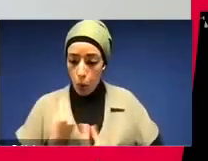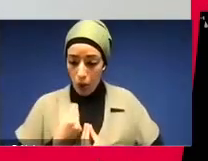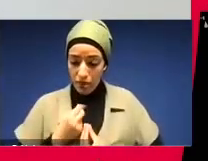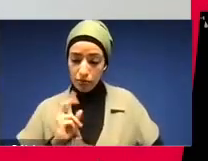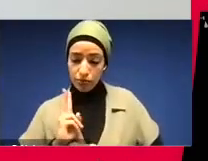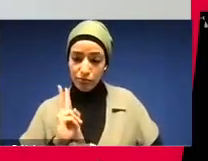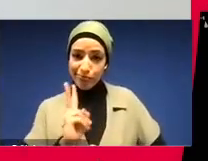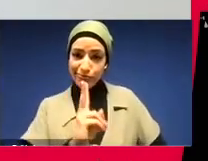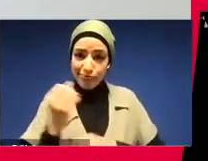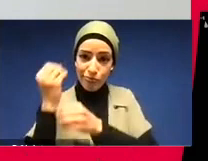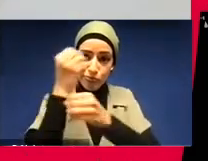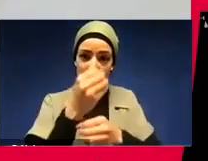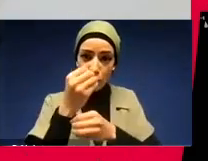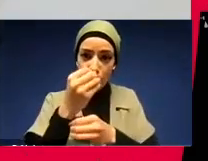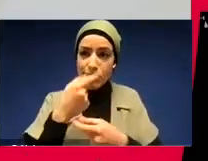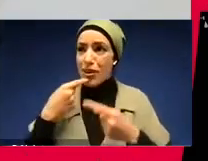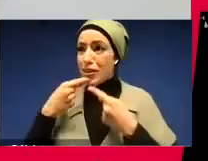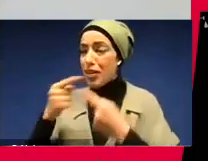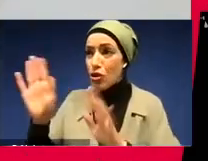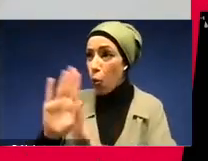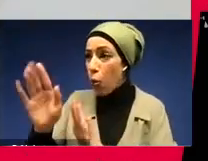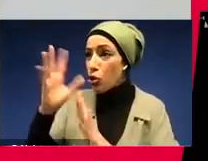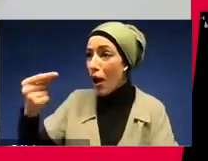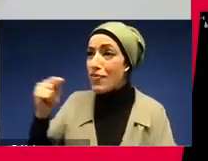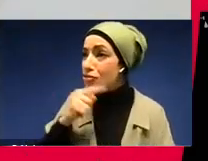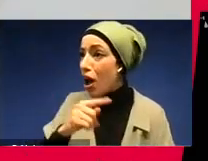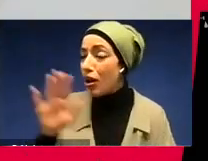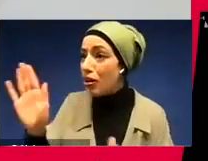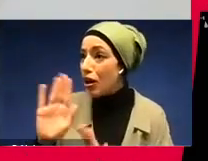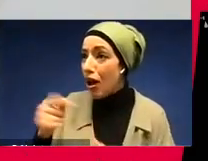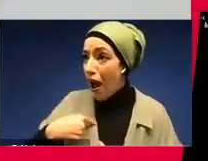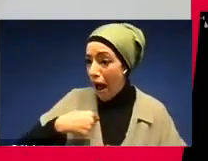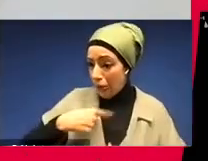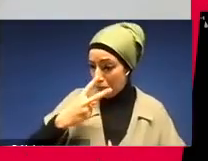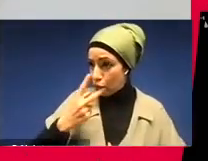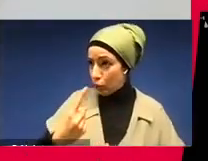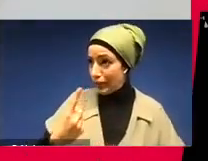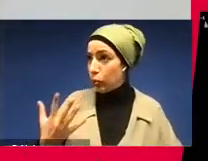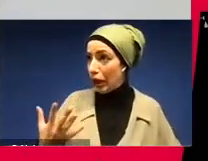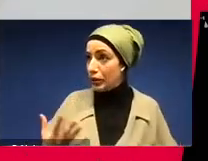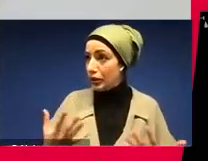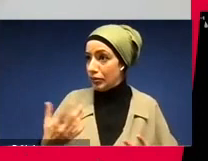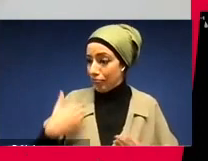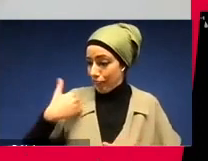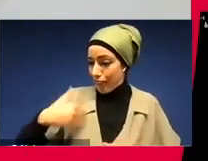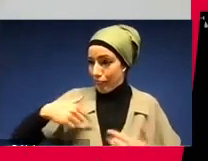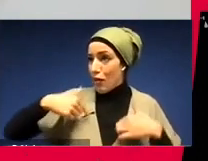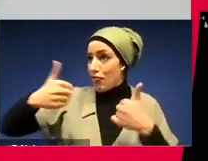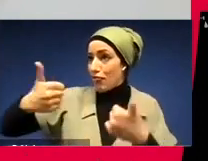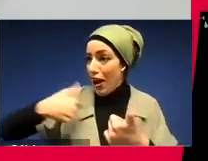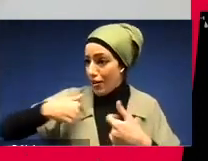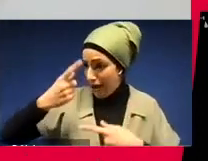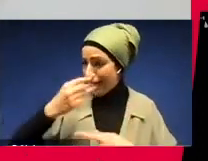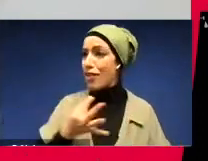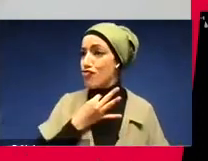sis, you have a son. I'm this 21-year-old woman. It's okay. Let me risk